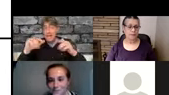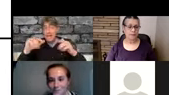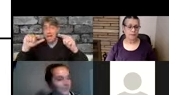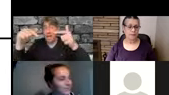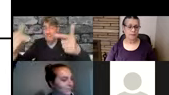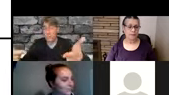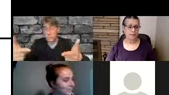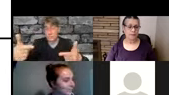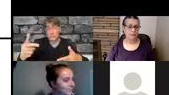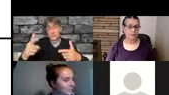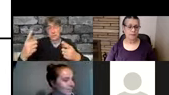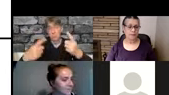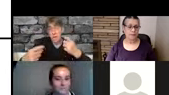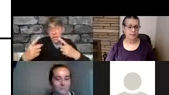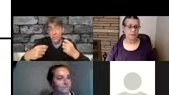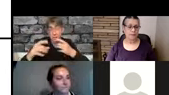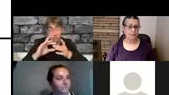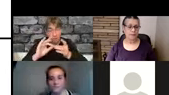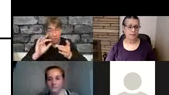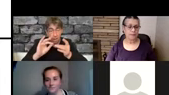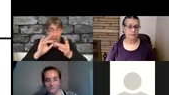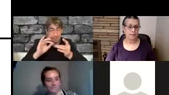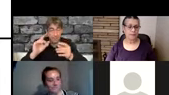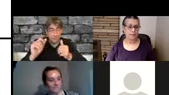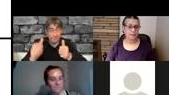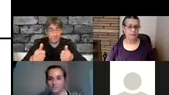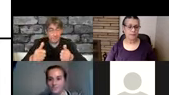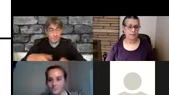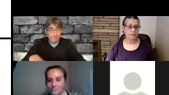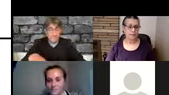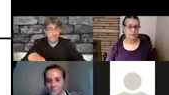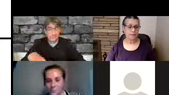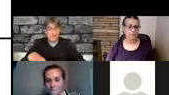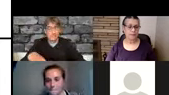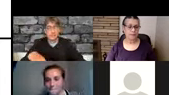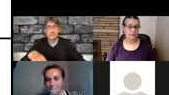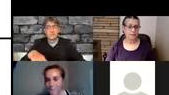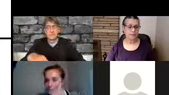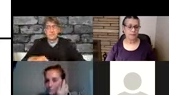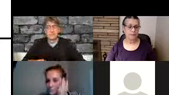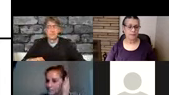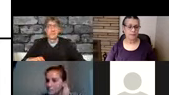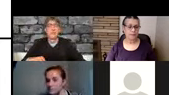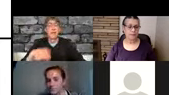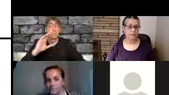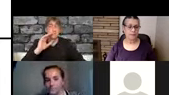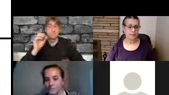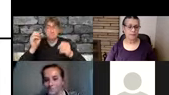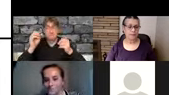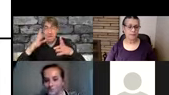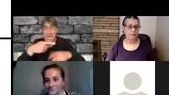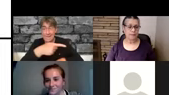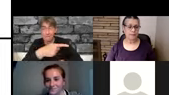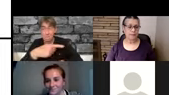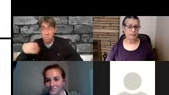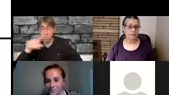comment. Awesome. Thank you so much, Matt. And in fact, I think many of those tools were just posted in the chat, so you can